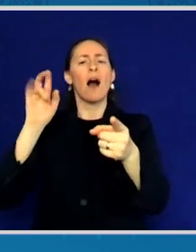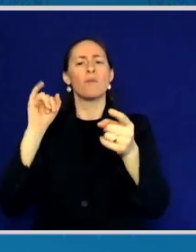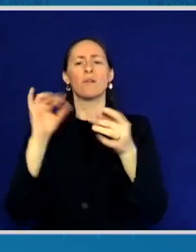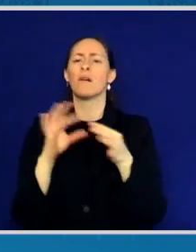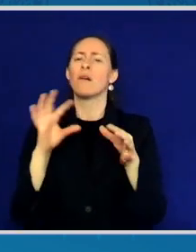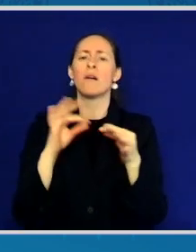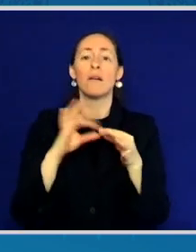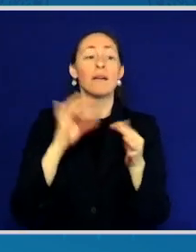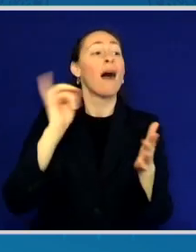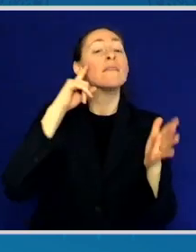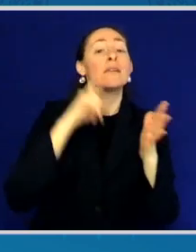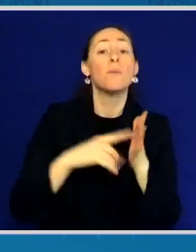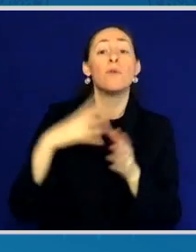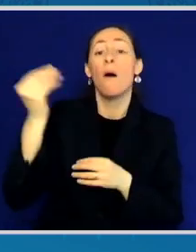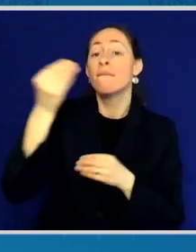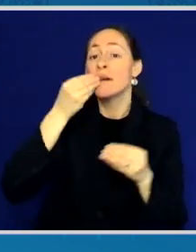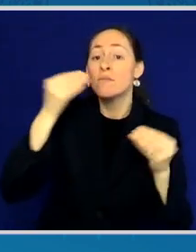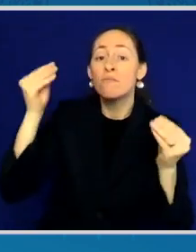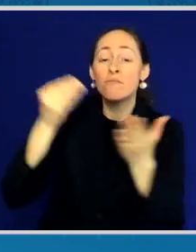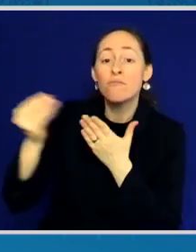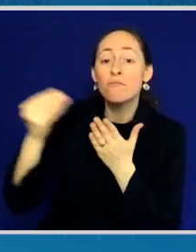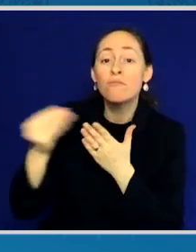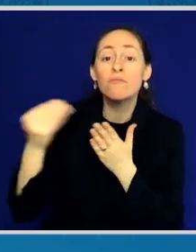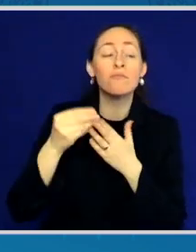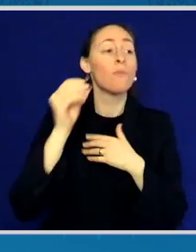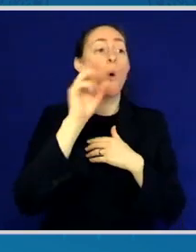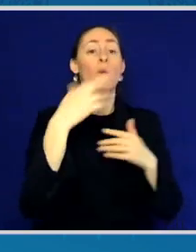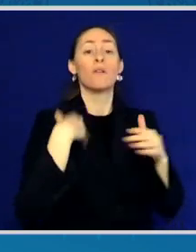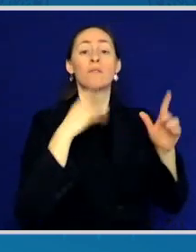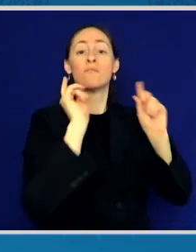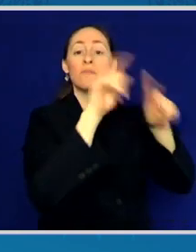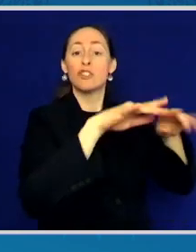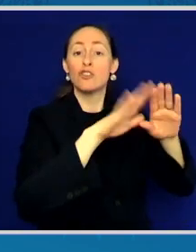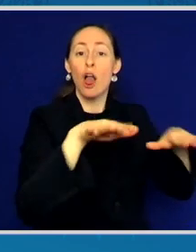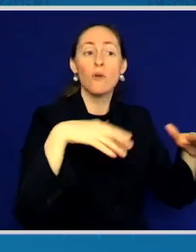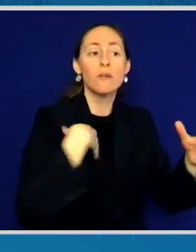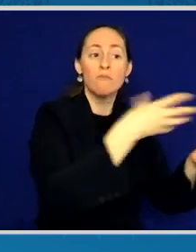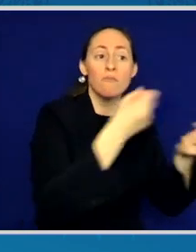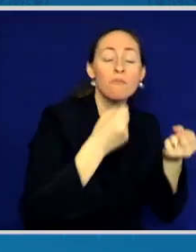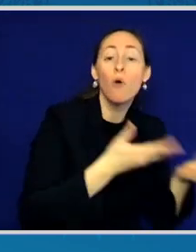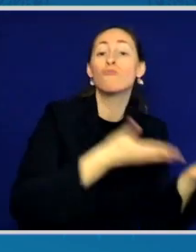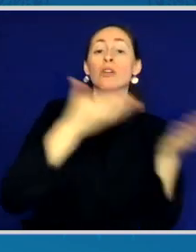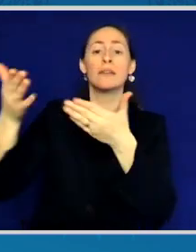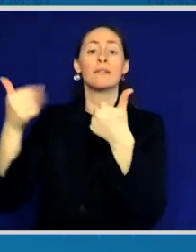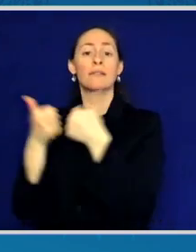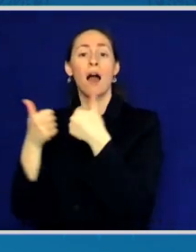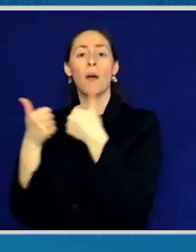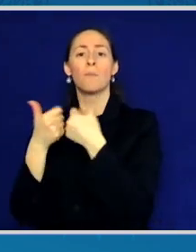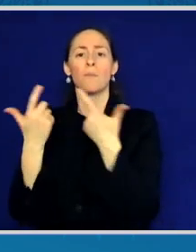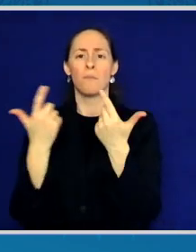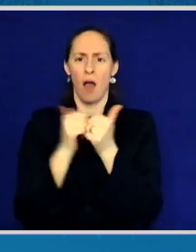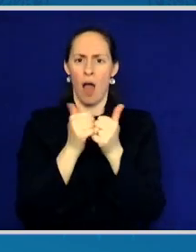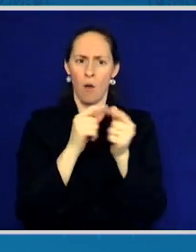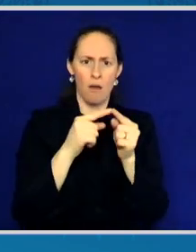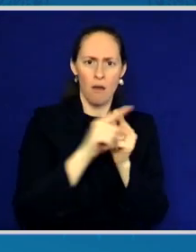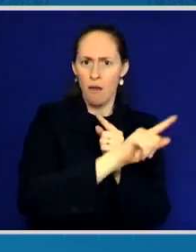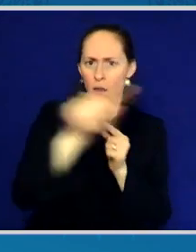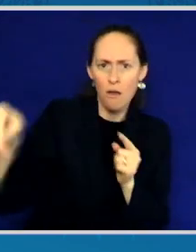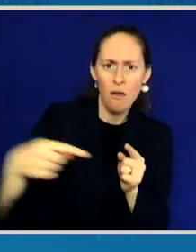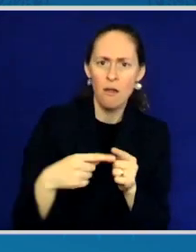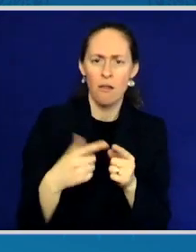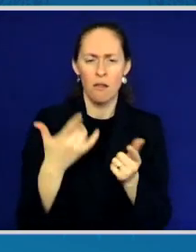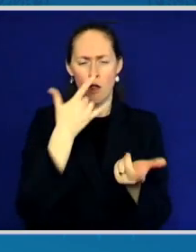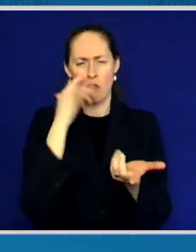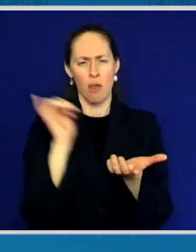it's shopping, going to work, getting the child to a soccer game? All of that can be linked into our experience of